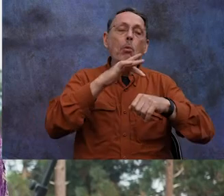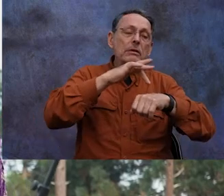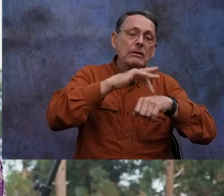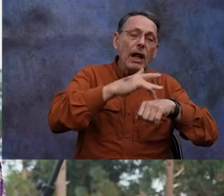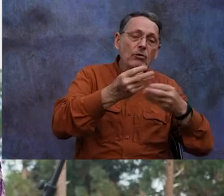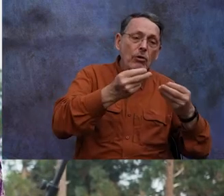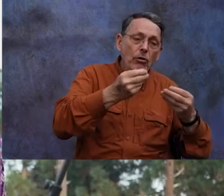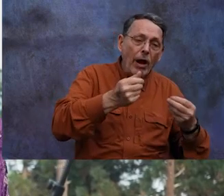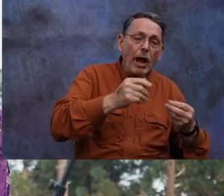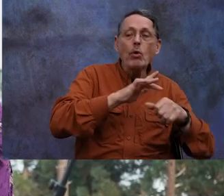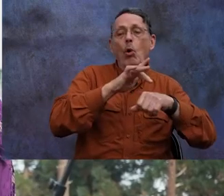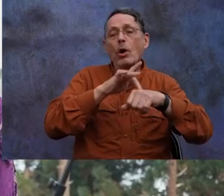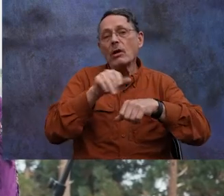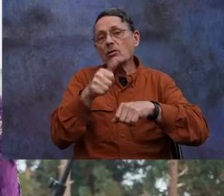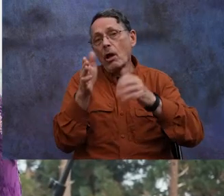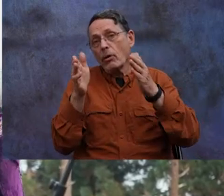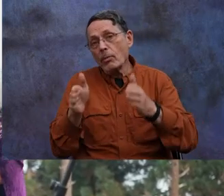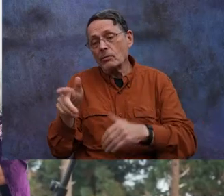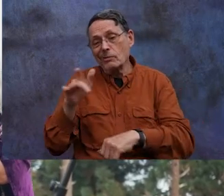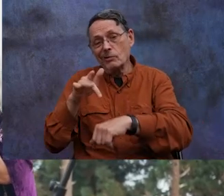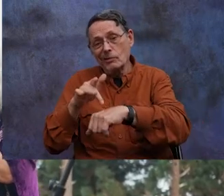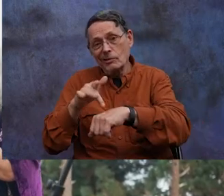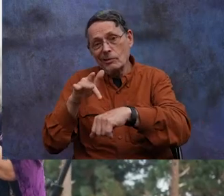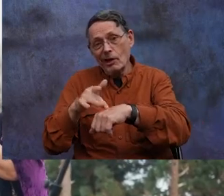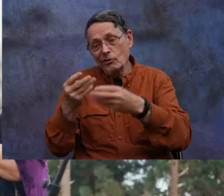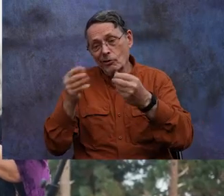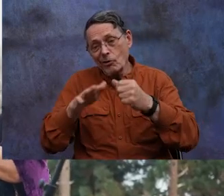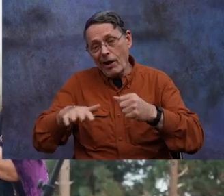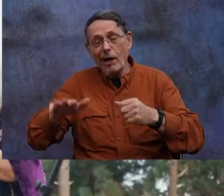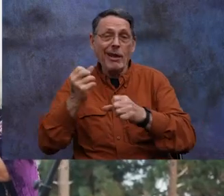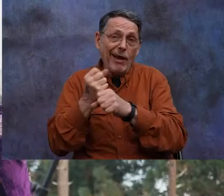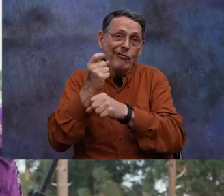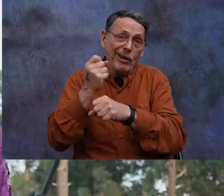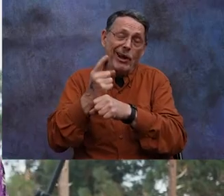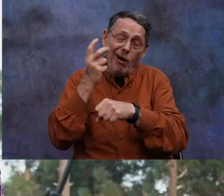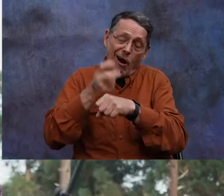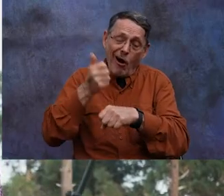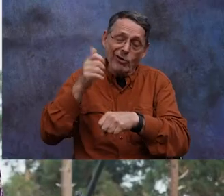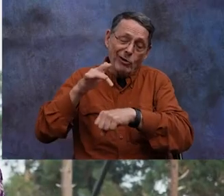who's touching the ground as the ground seems to get further away with every year.